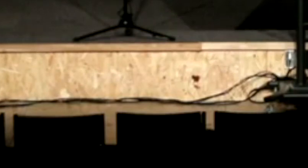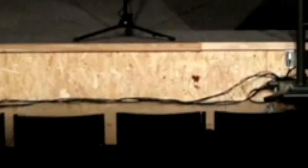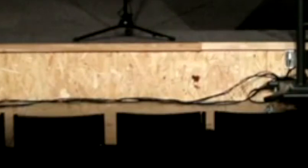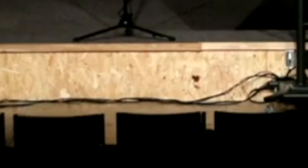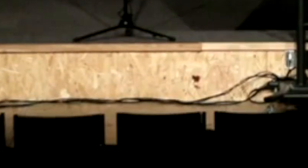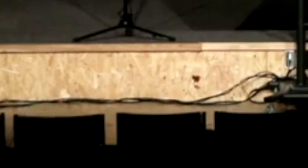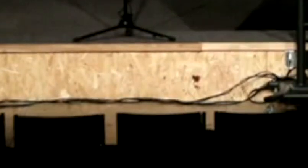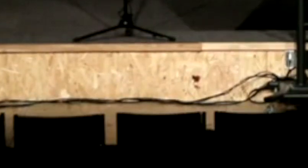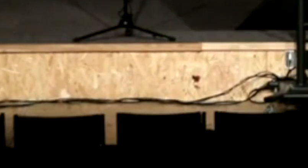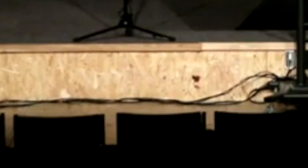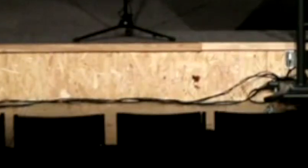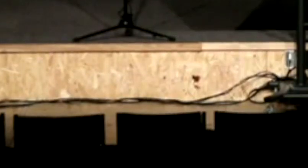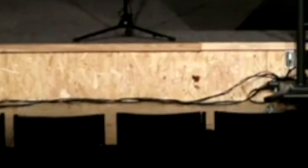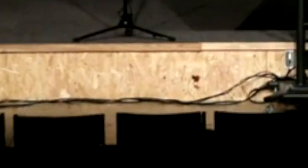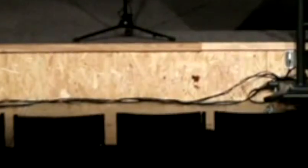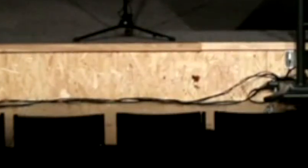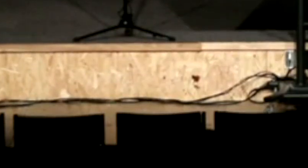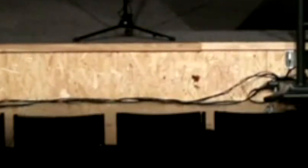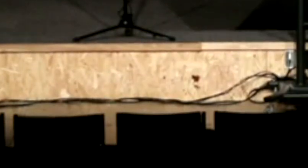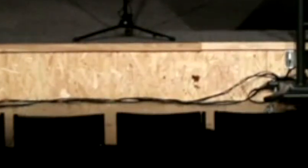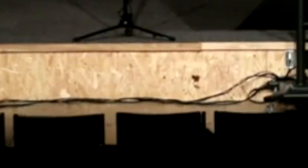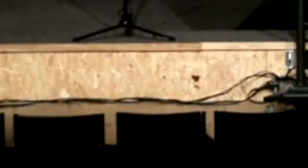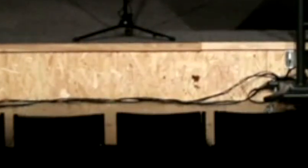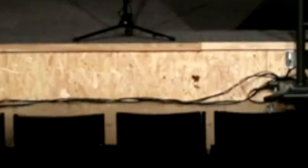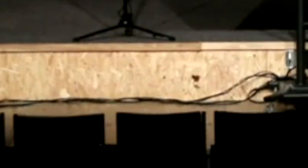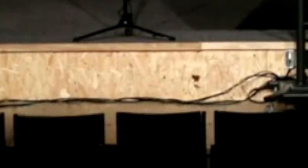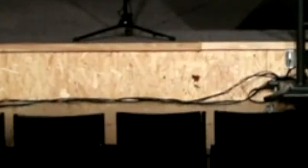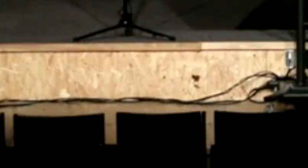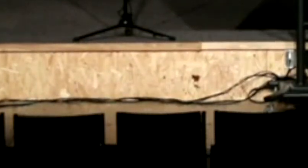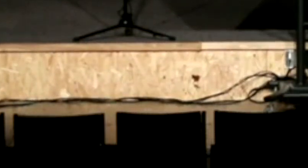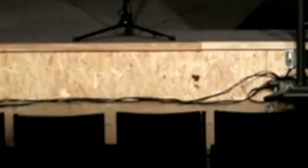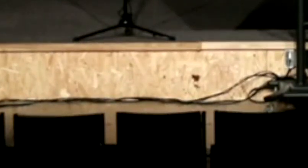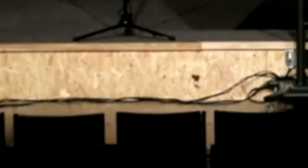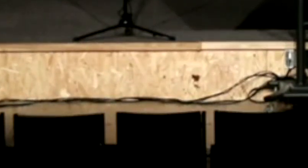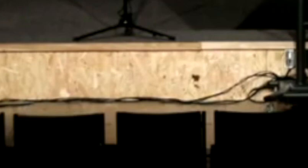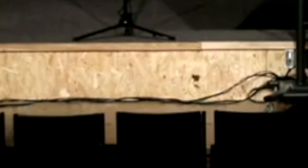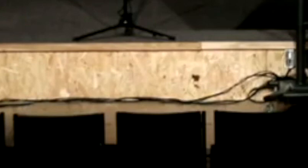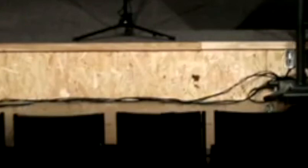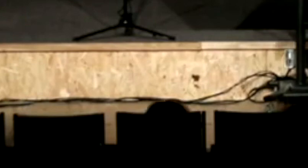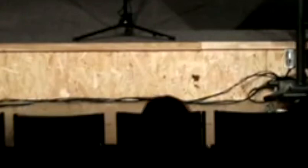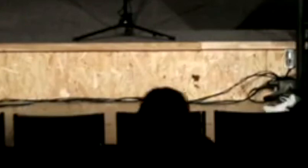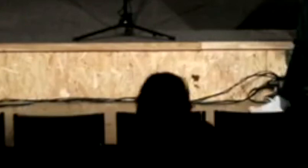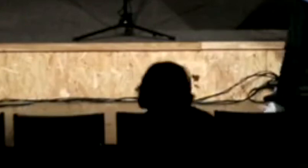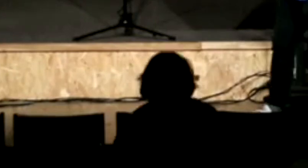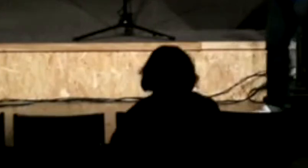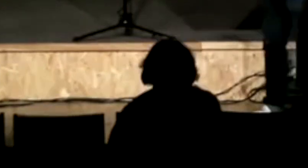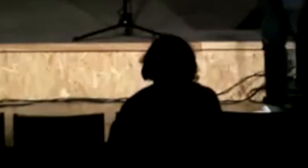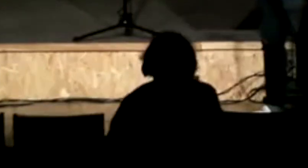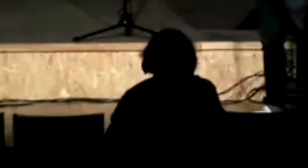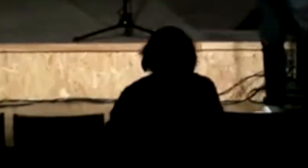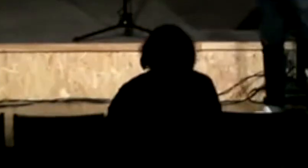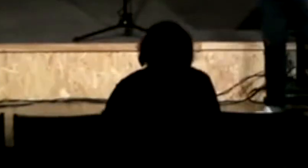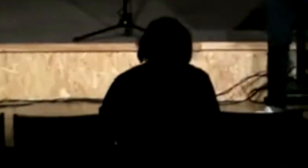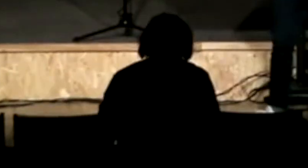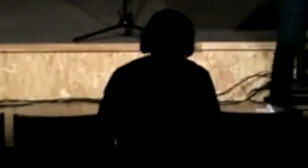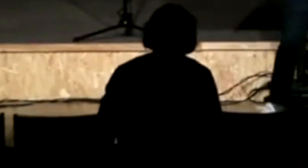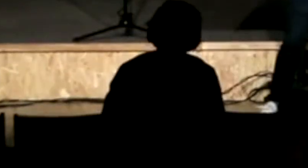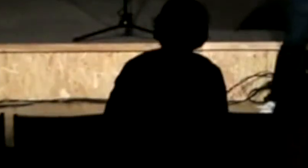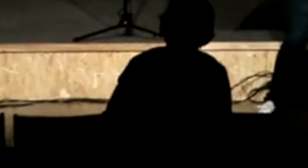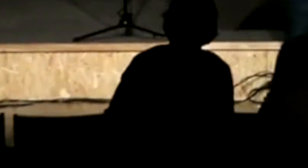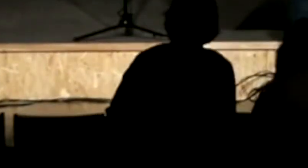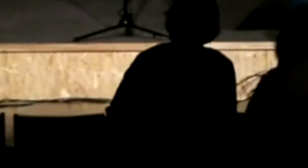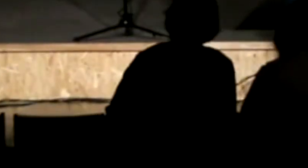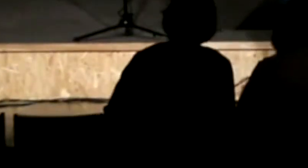So here's what I want to do. I'd love if we could just to stand in this room, and I would love to offer a prayer, and then we're going to sing a song to close.